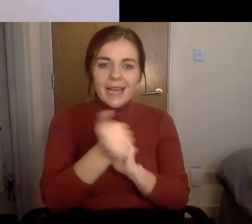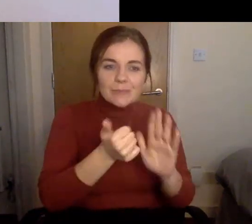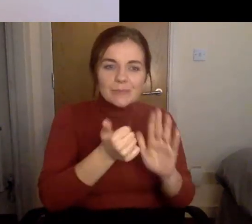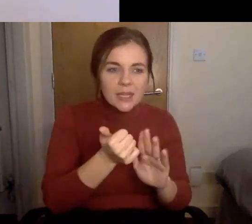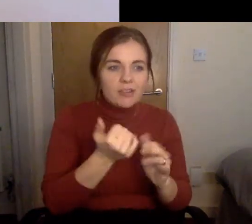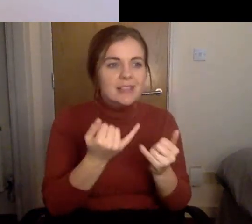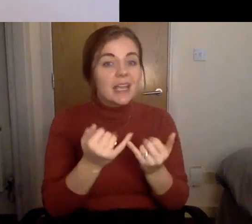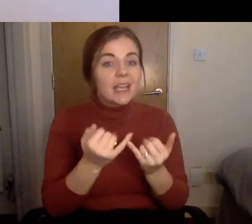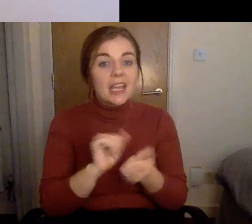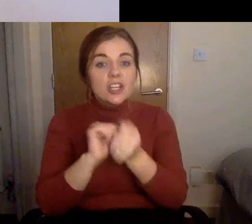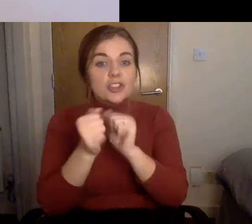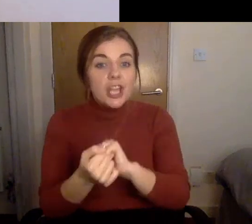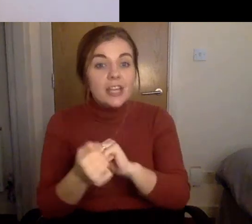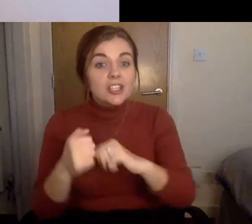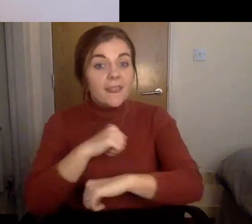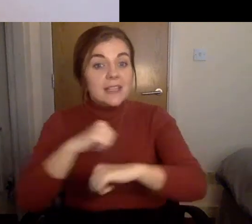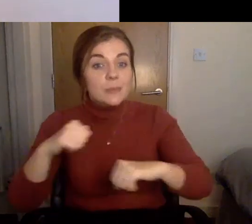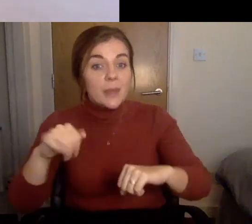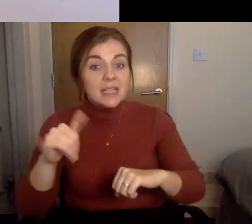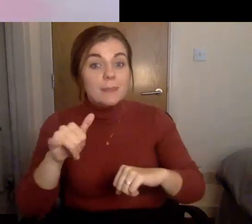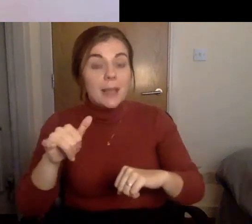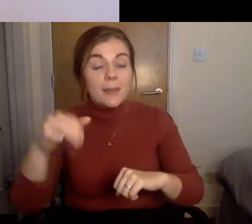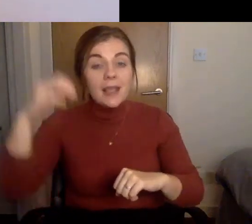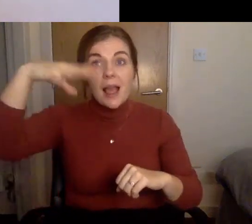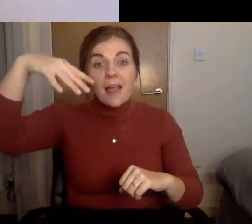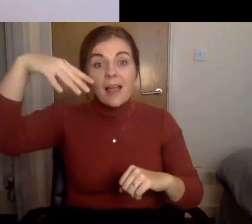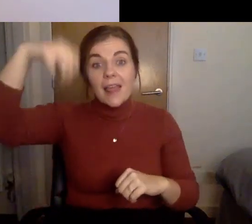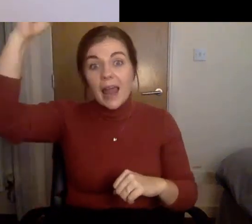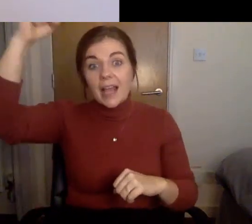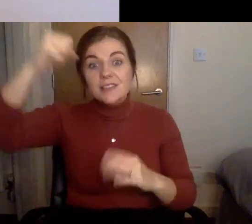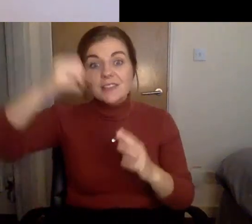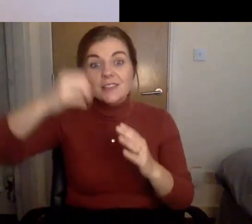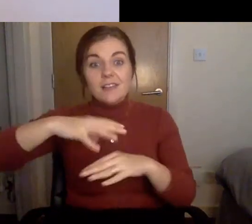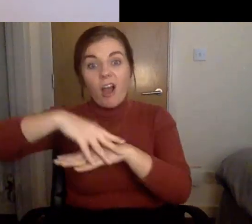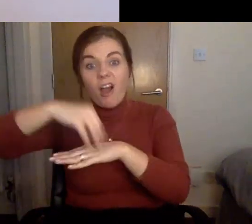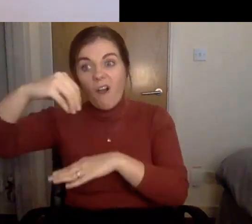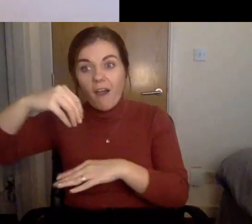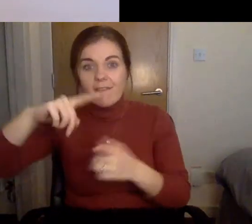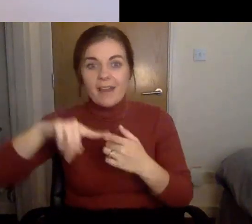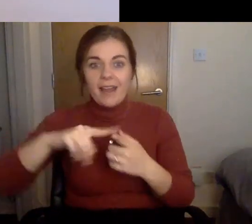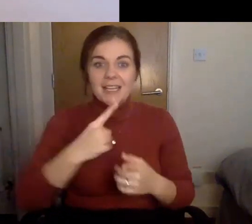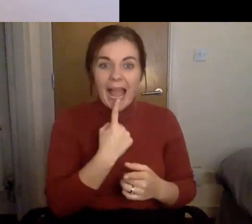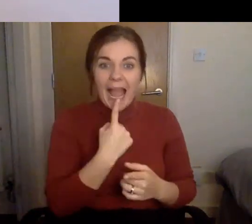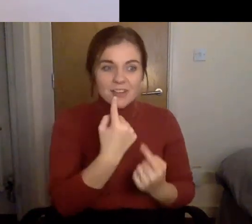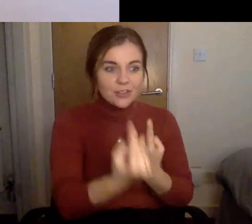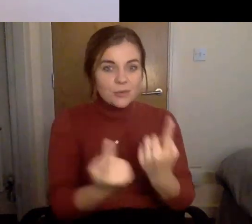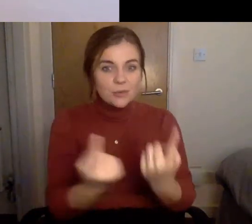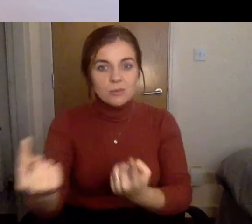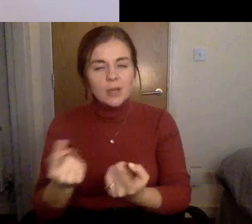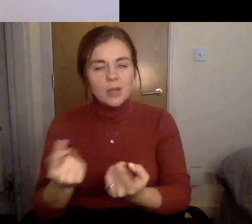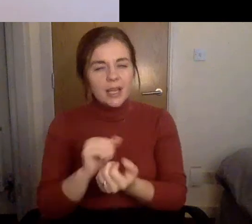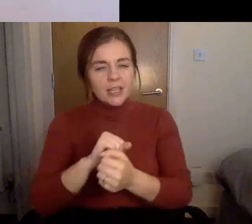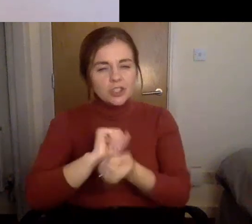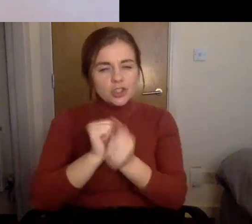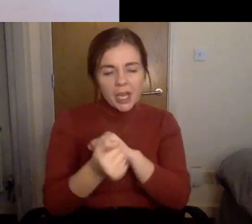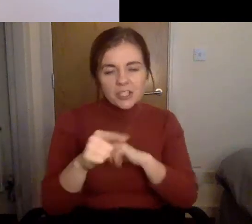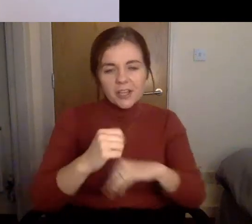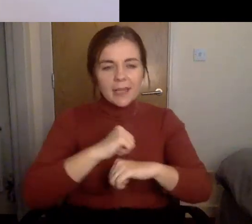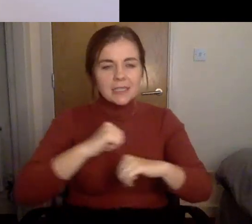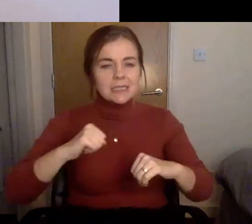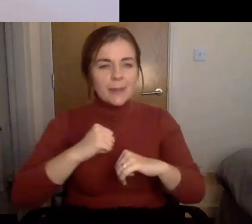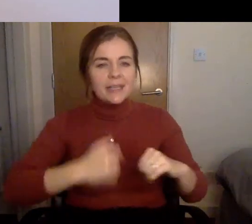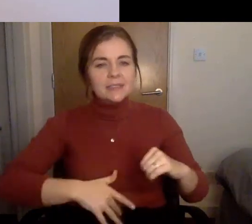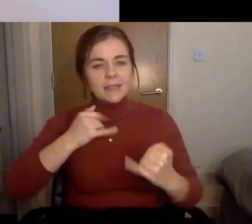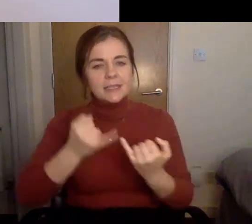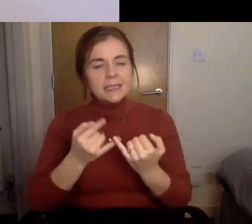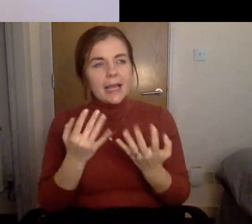space, turning out the lights, putting on the candles, that kind of stuff, just kind of brings us into a different